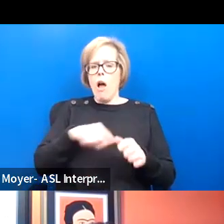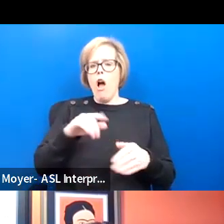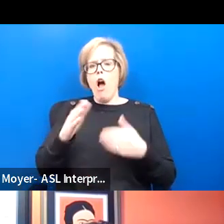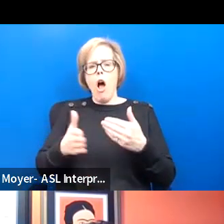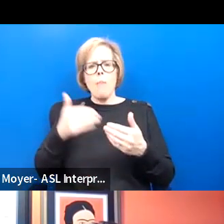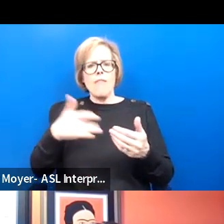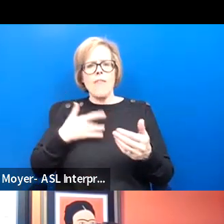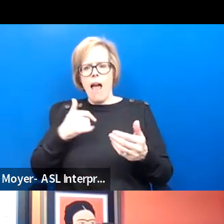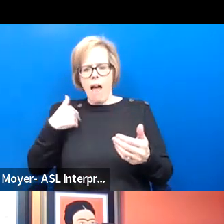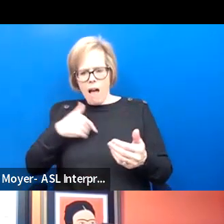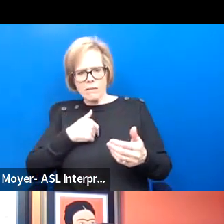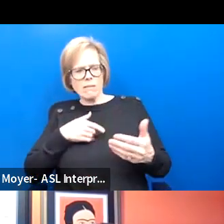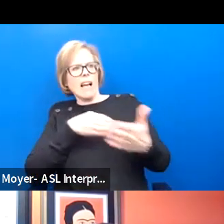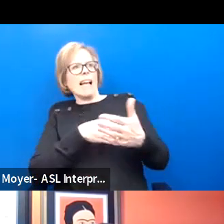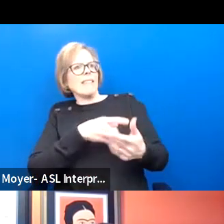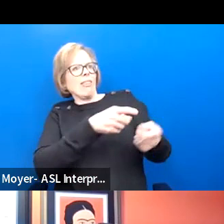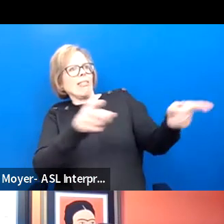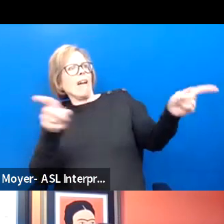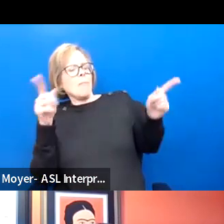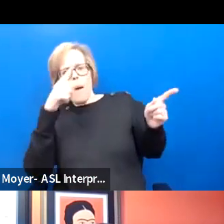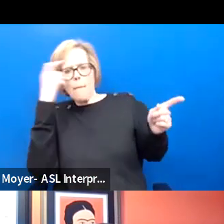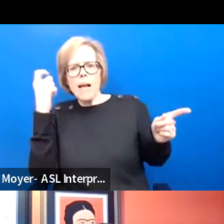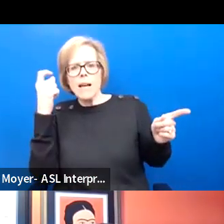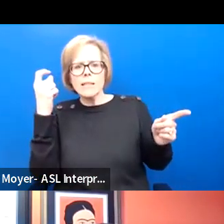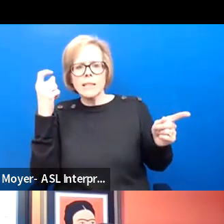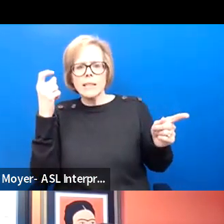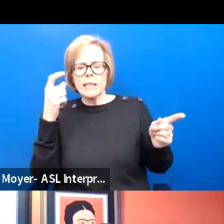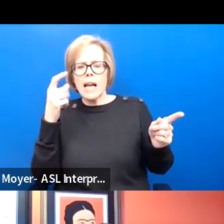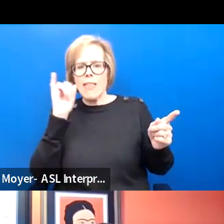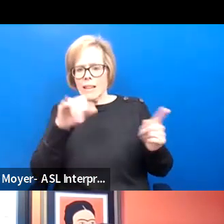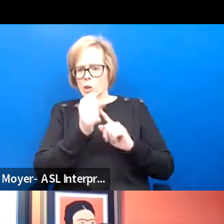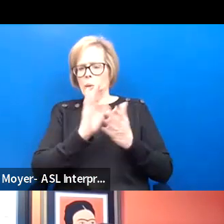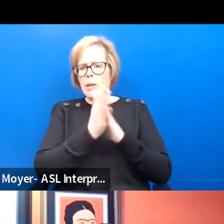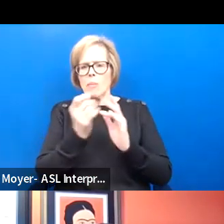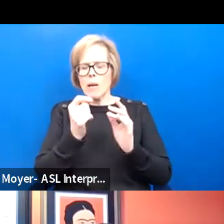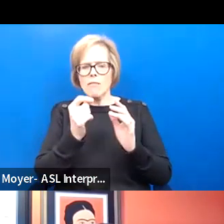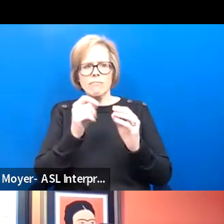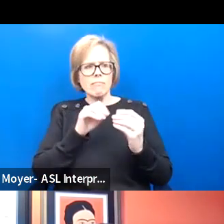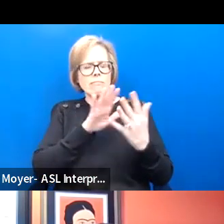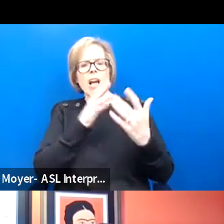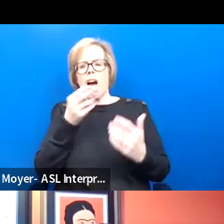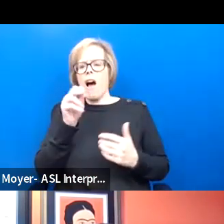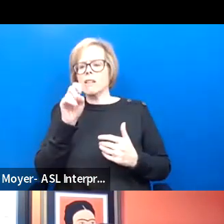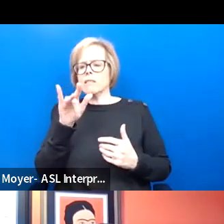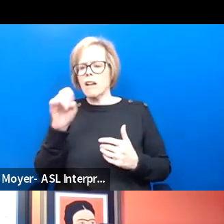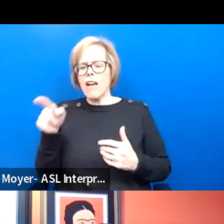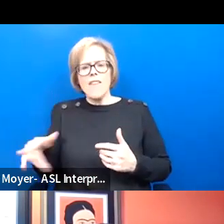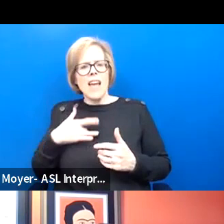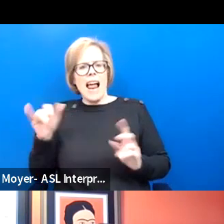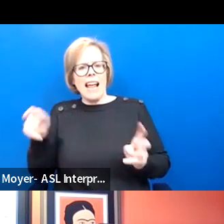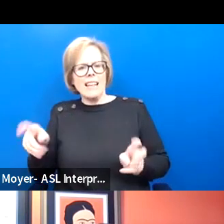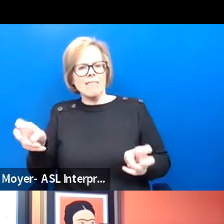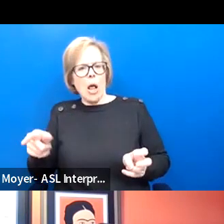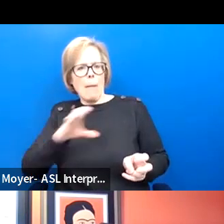it was us against them because it was becoming a little bit hostile in a sense that they felt like they were policing the